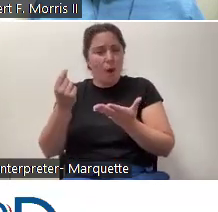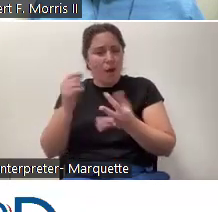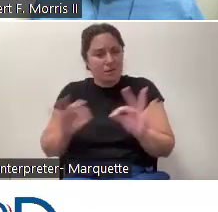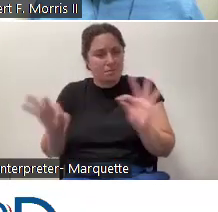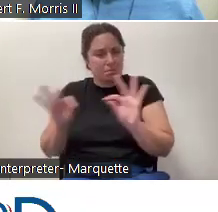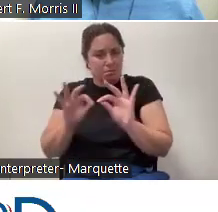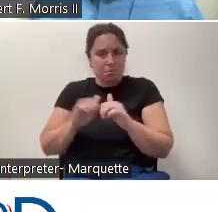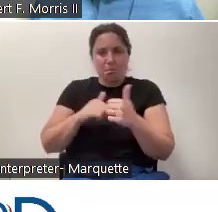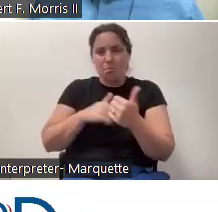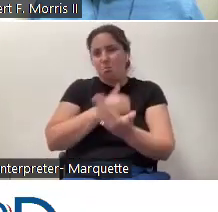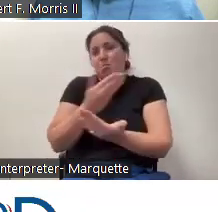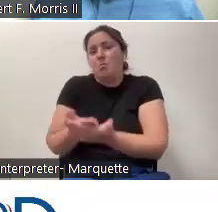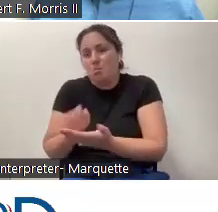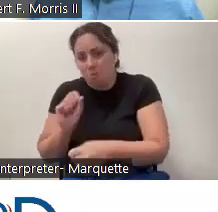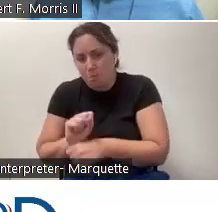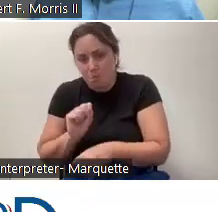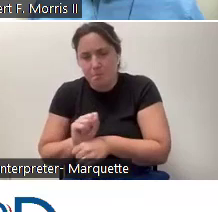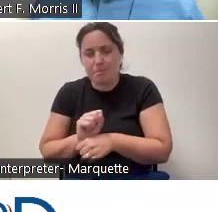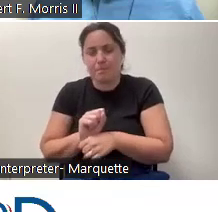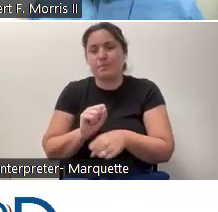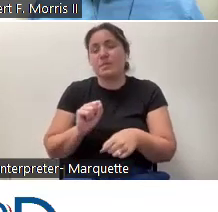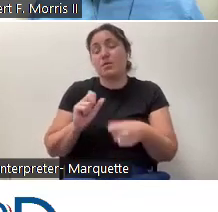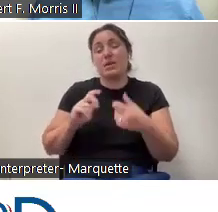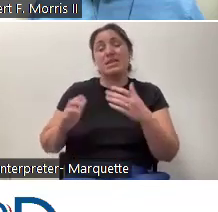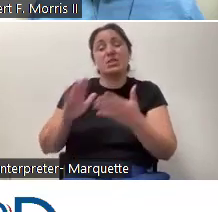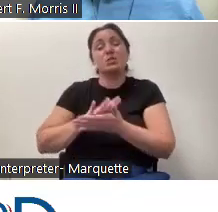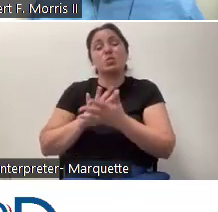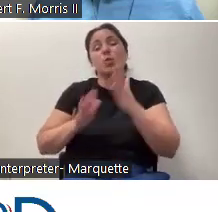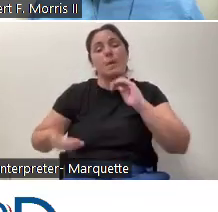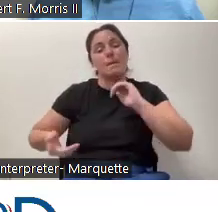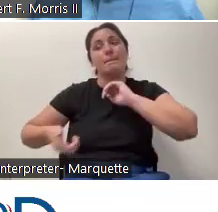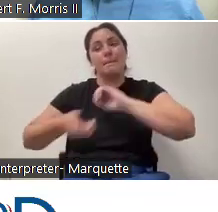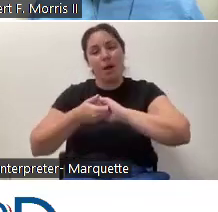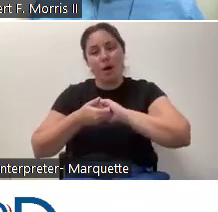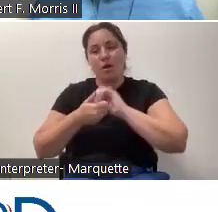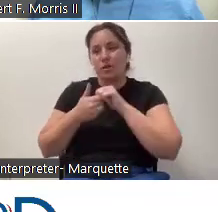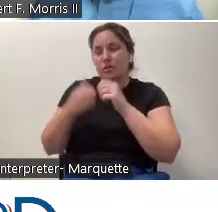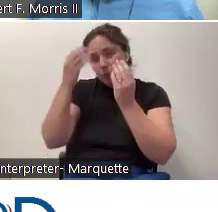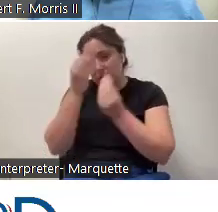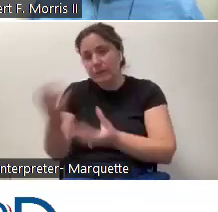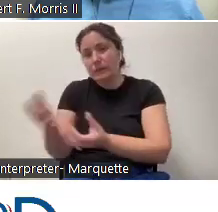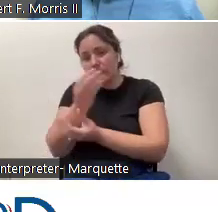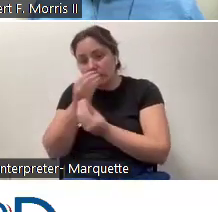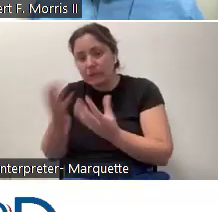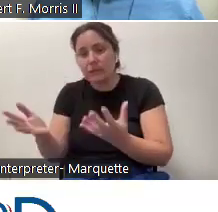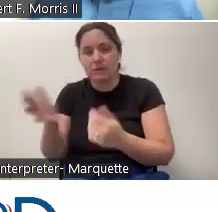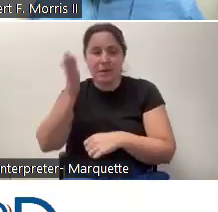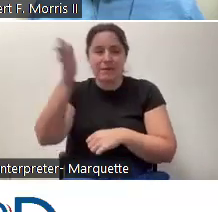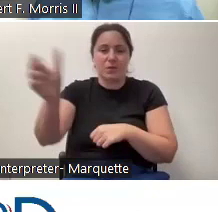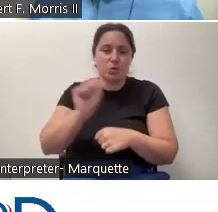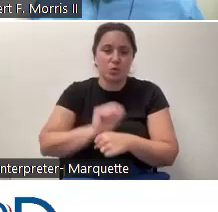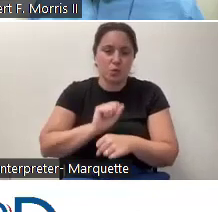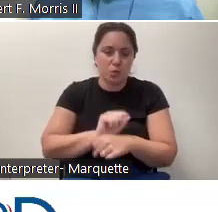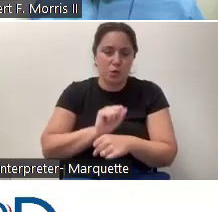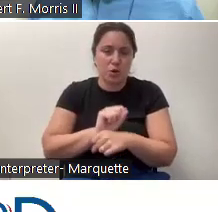work? So really partner with our schools on trying to get information about employment and